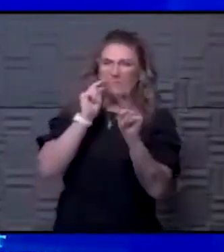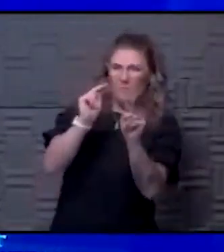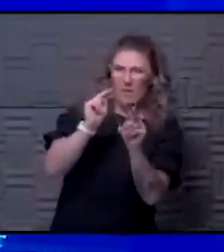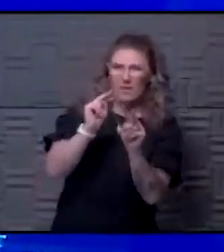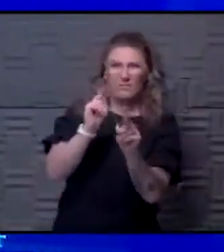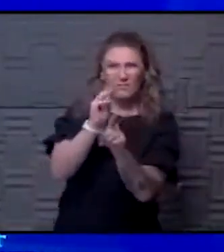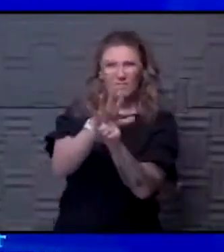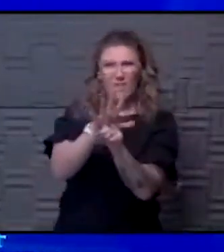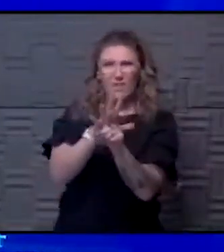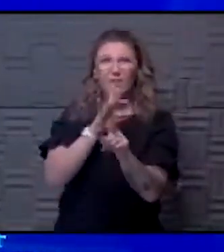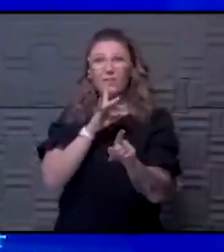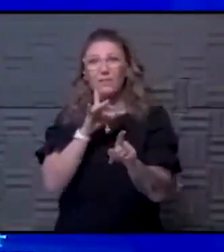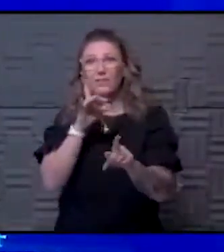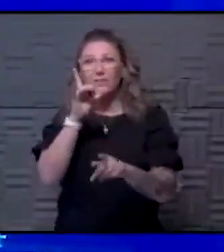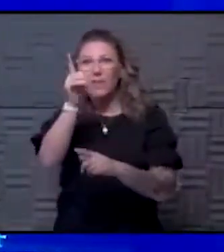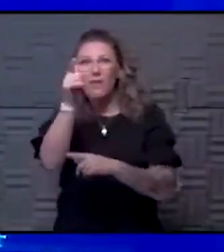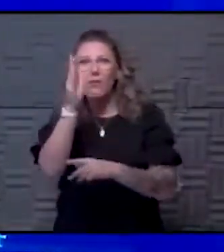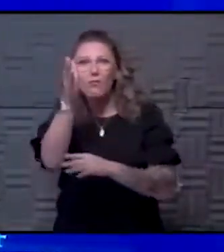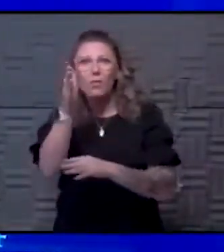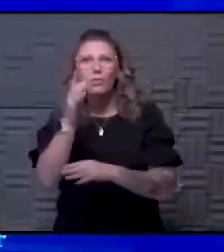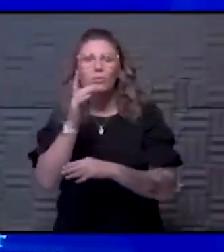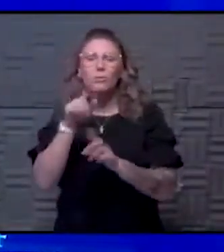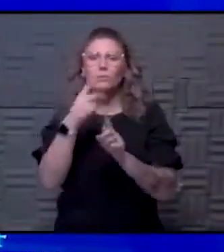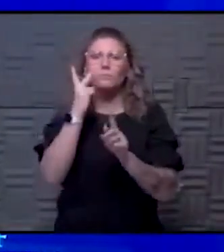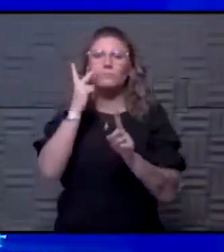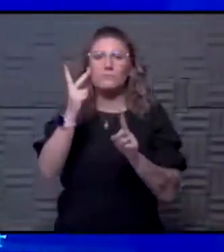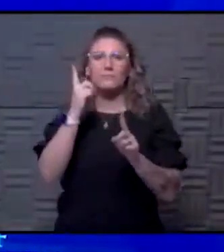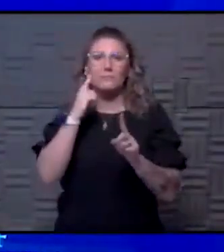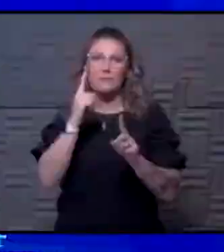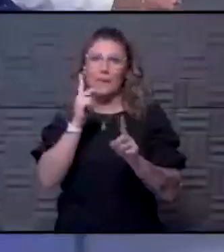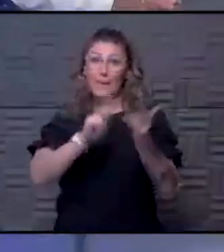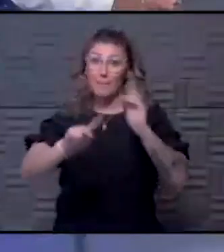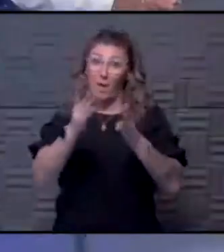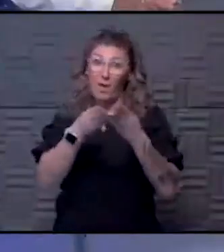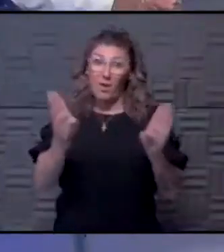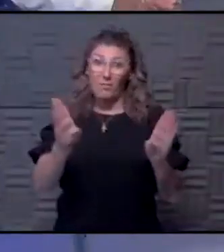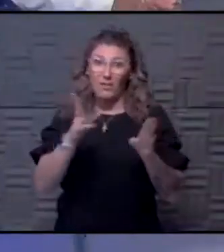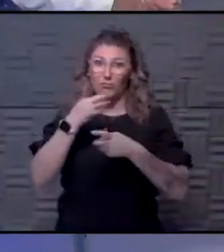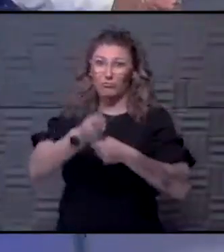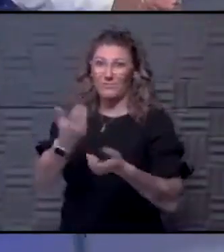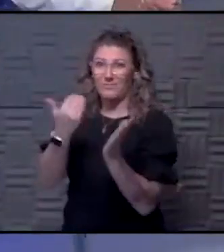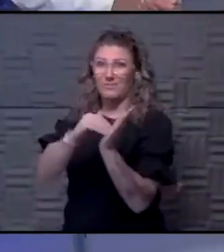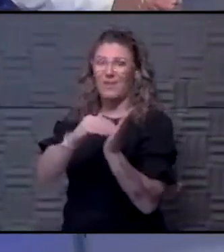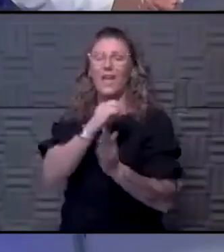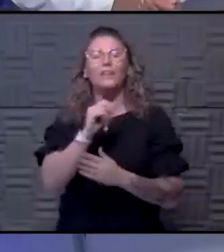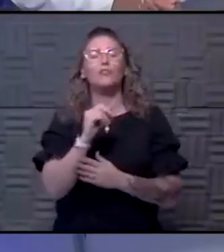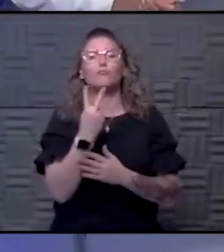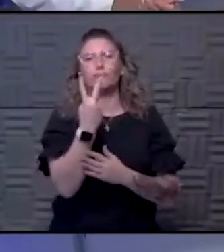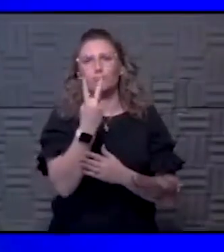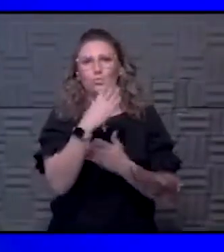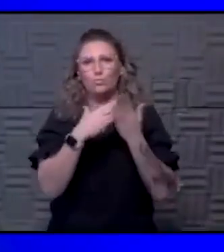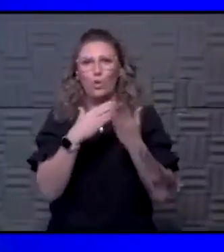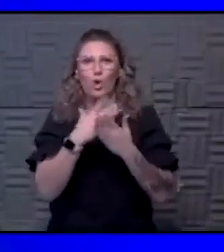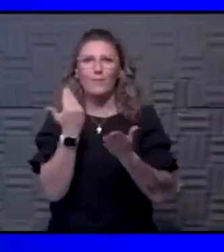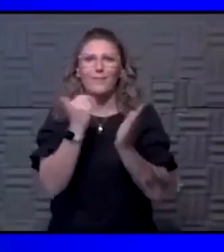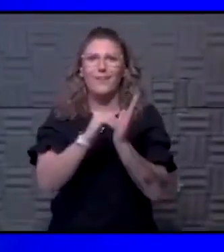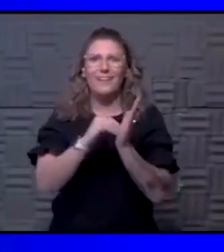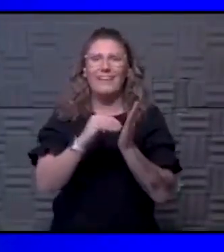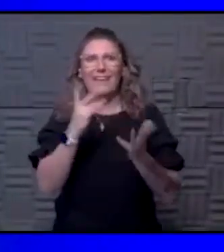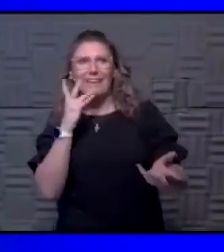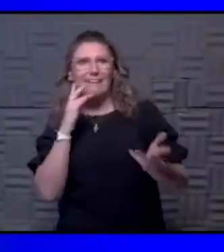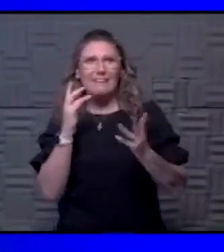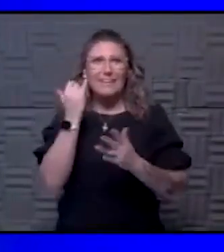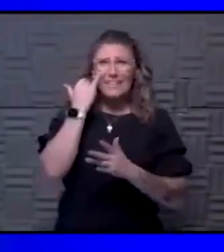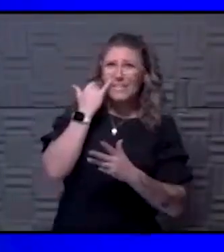over time, but anytime you see these kind of things, it takes a while for the public to recover. Well, and I think there's two pieces to this. So again, if we think about logistics